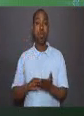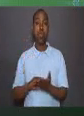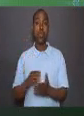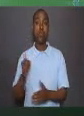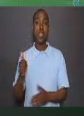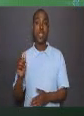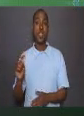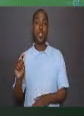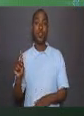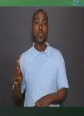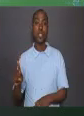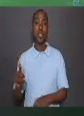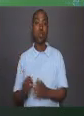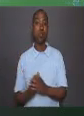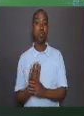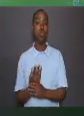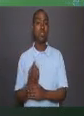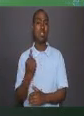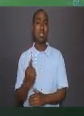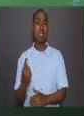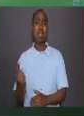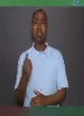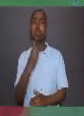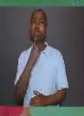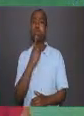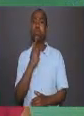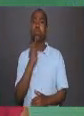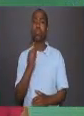for every glucose molecule.